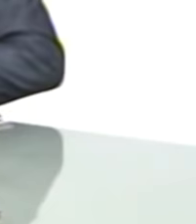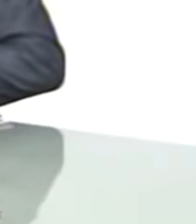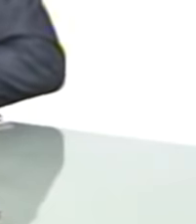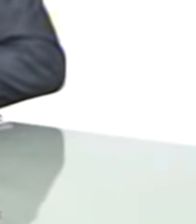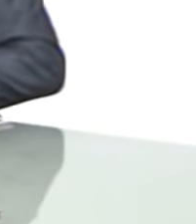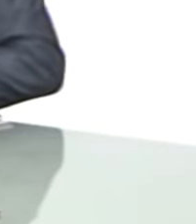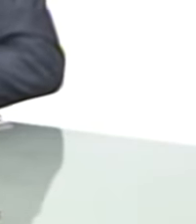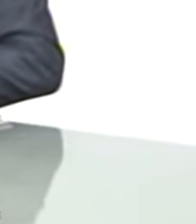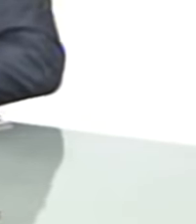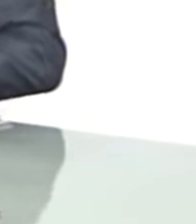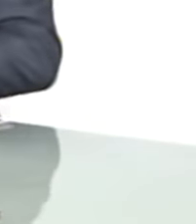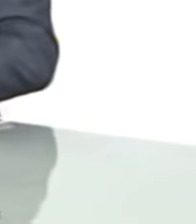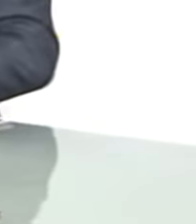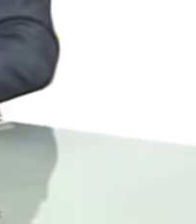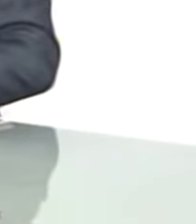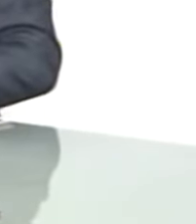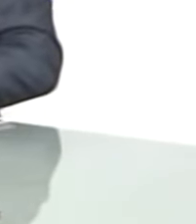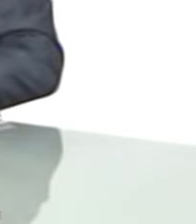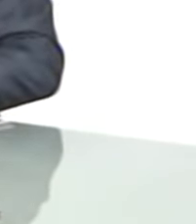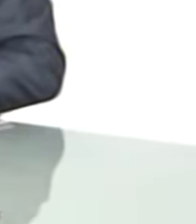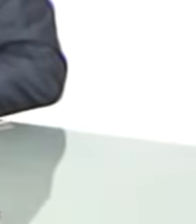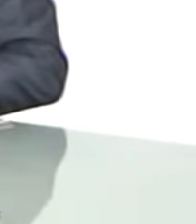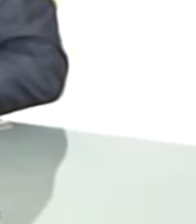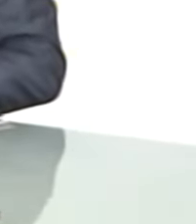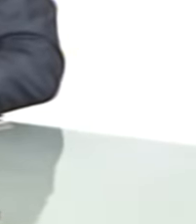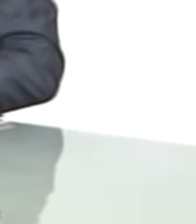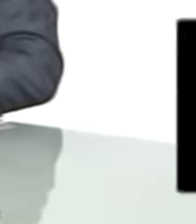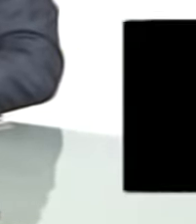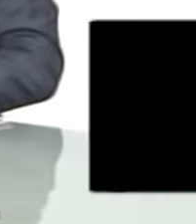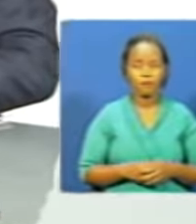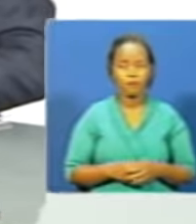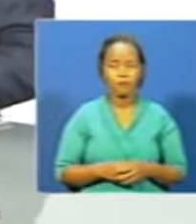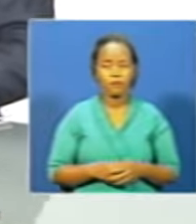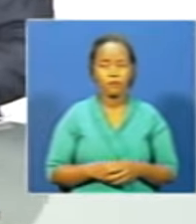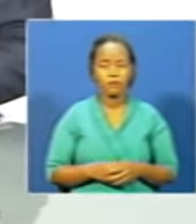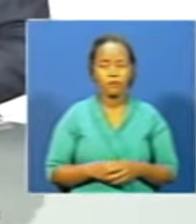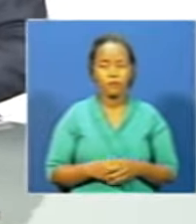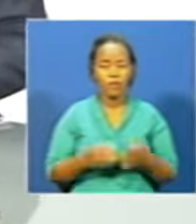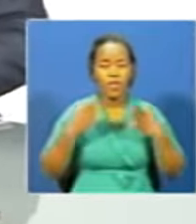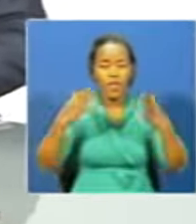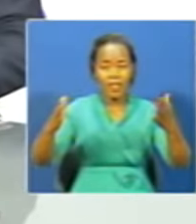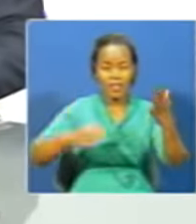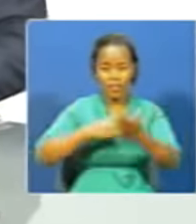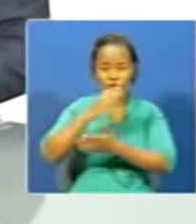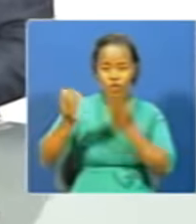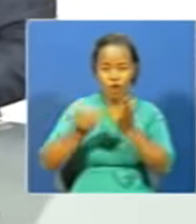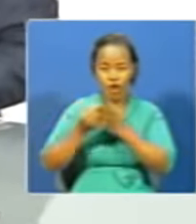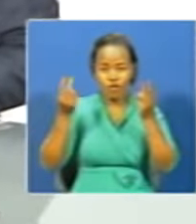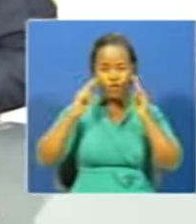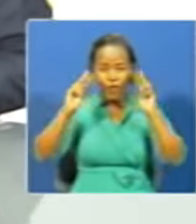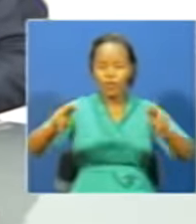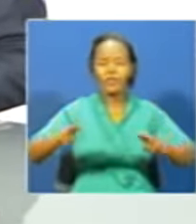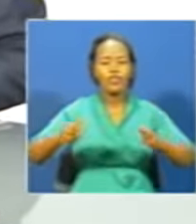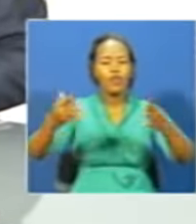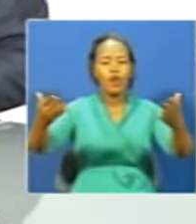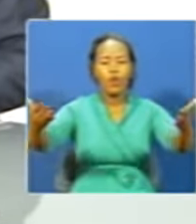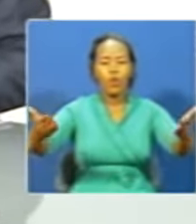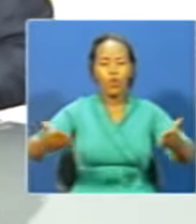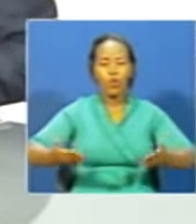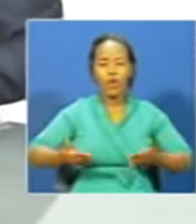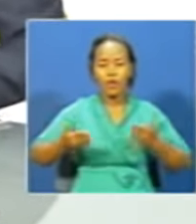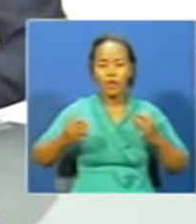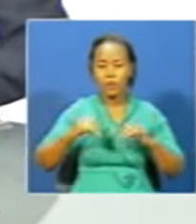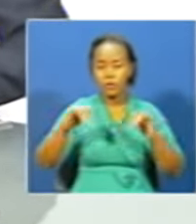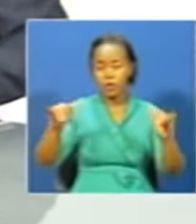Thank you all for making time to be with us tonight. Of course, a very warm welcome to this live